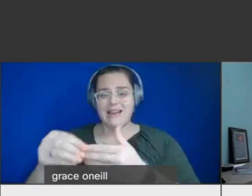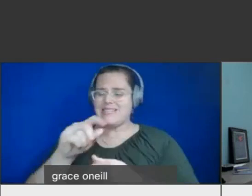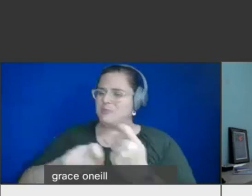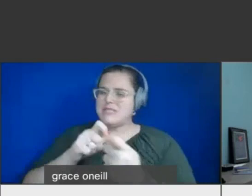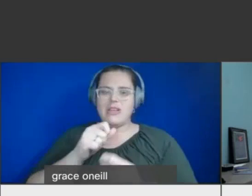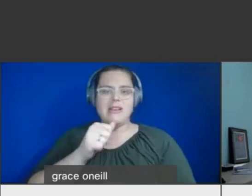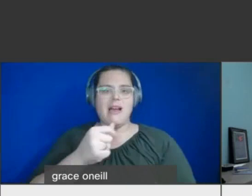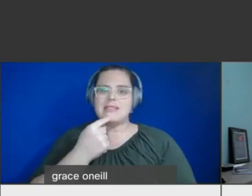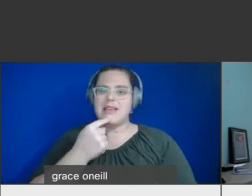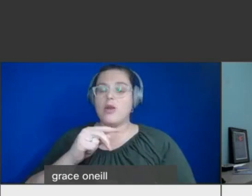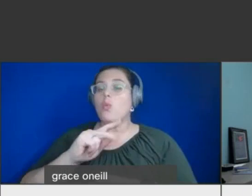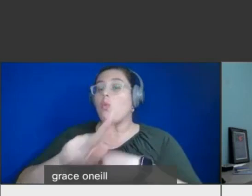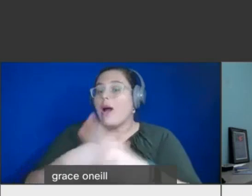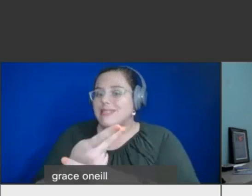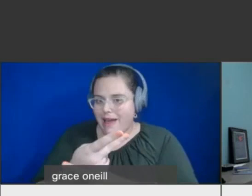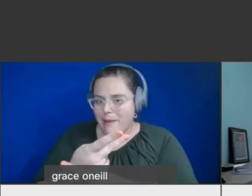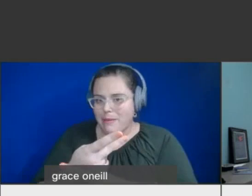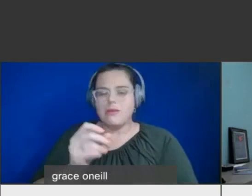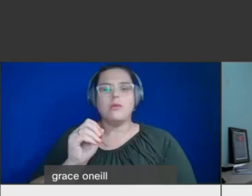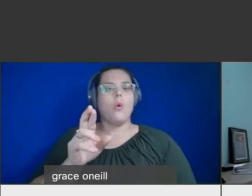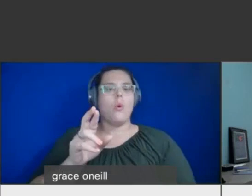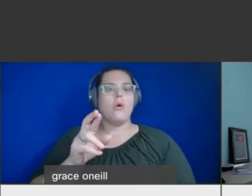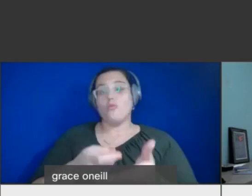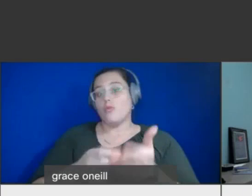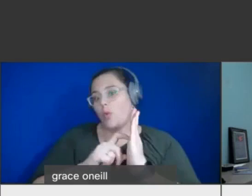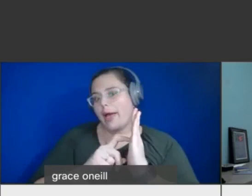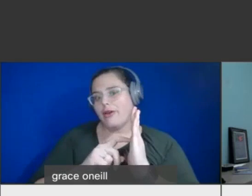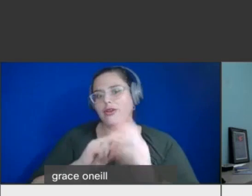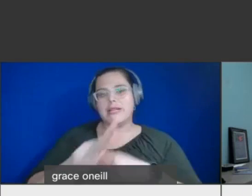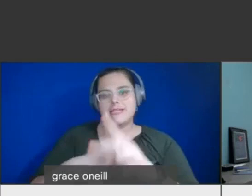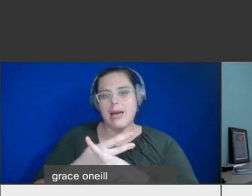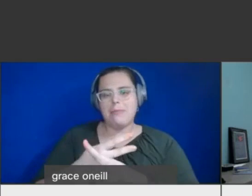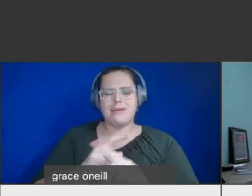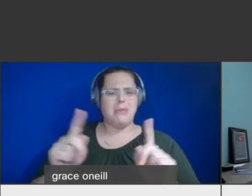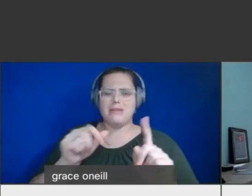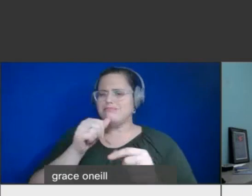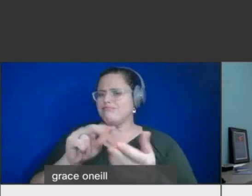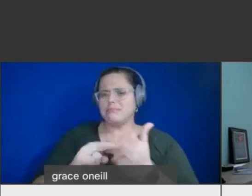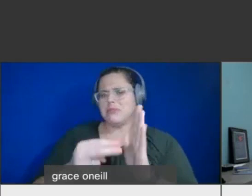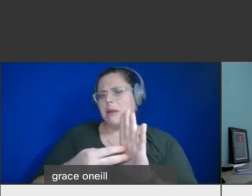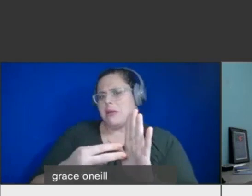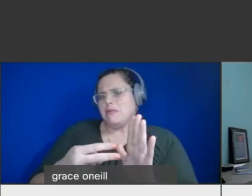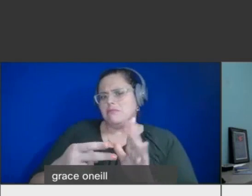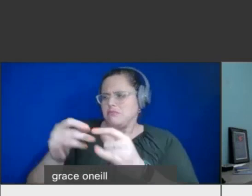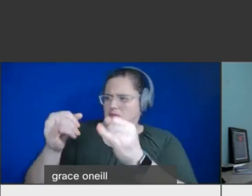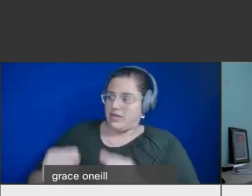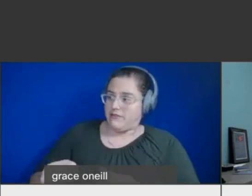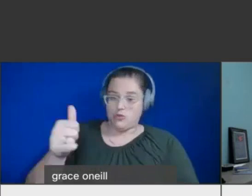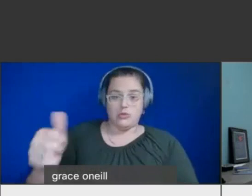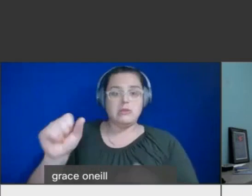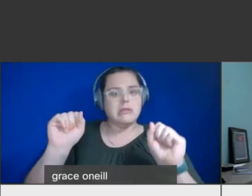any specific type of mask is recommended or required, there is nothing stopping individuals from wearing